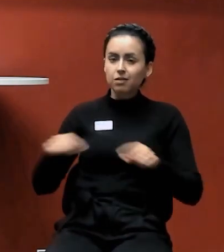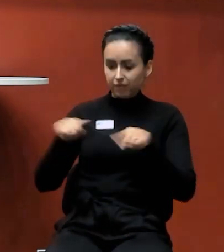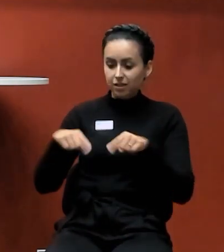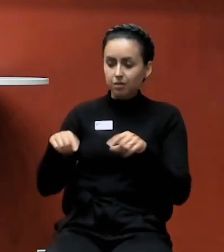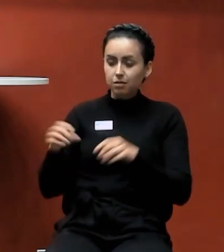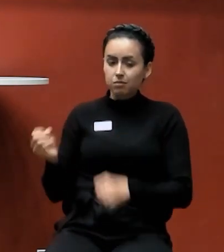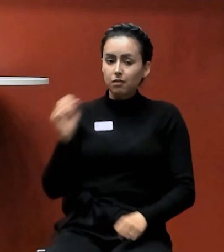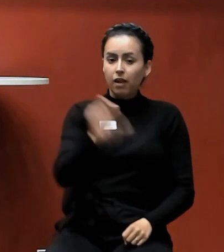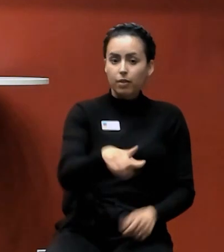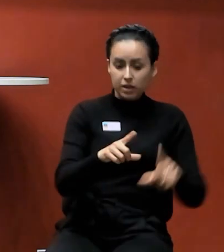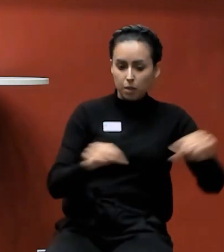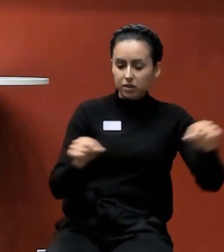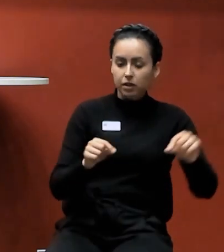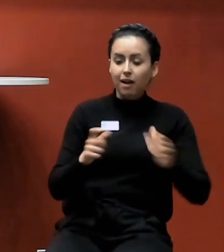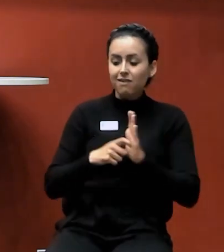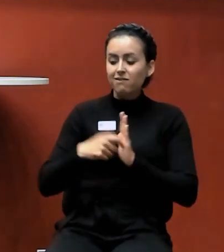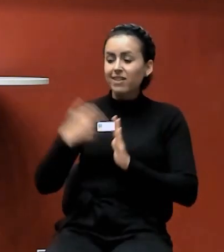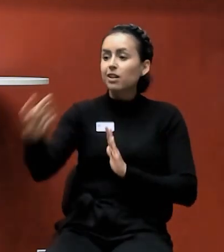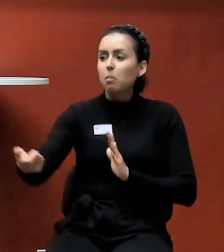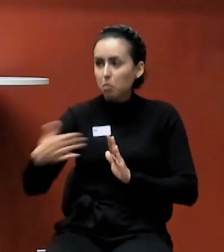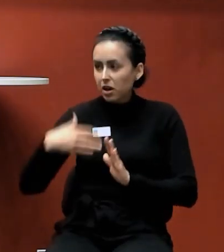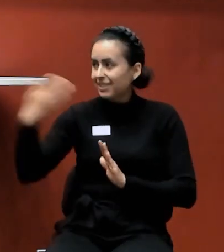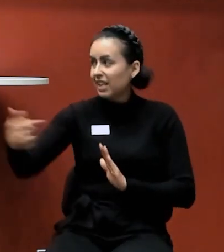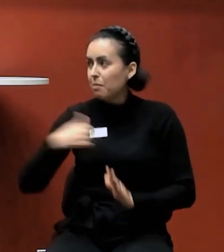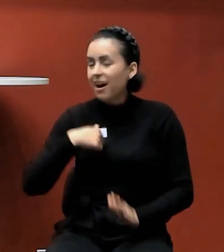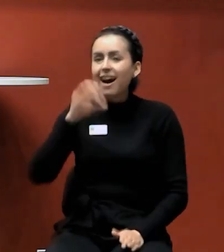A week later, I get a fax.